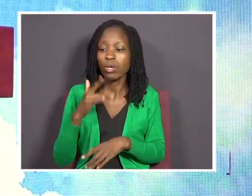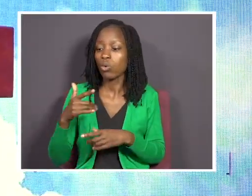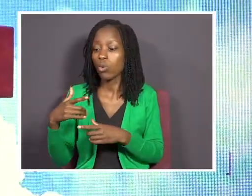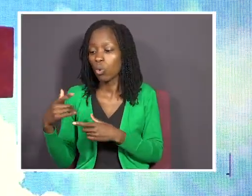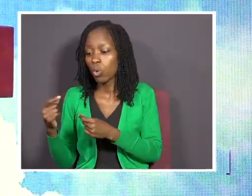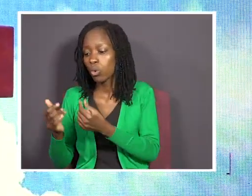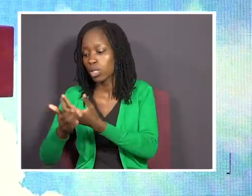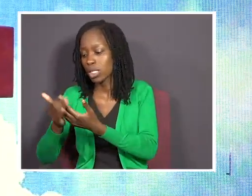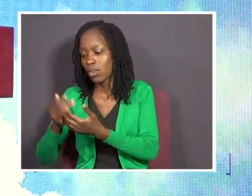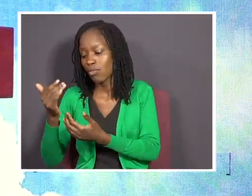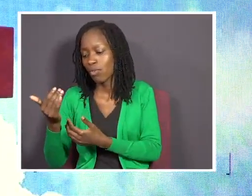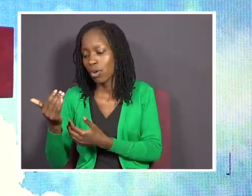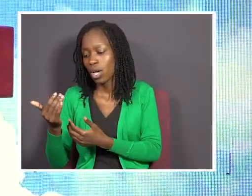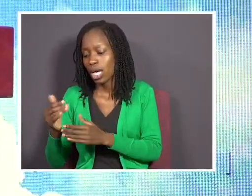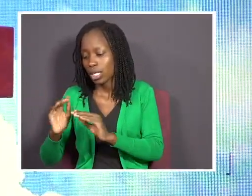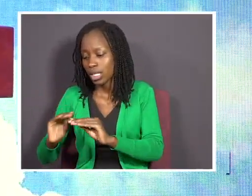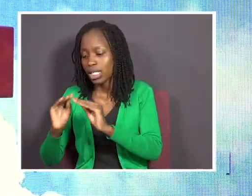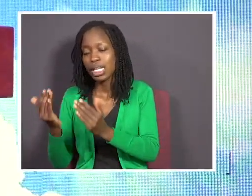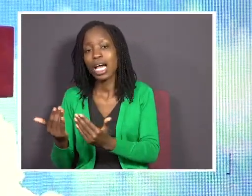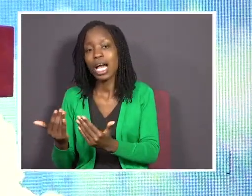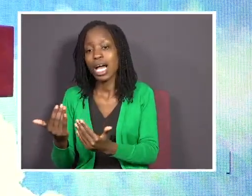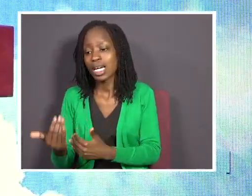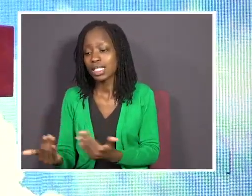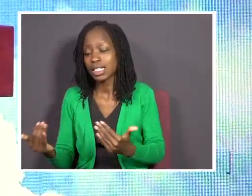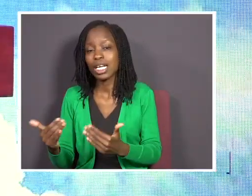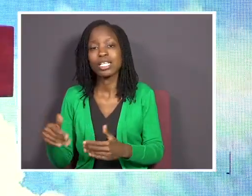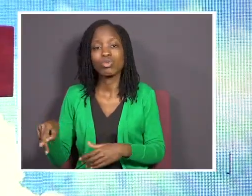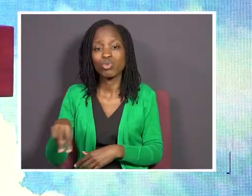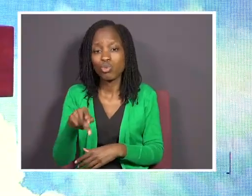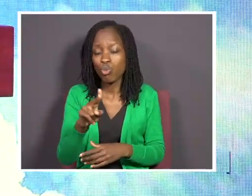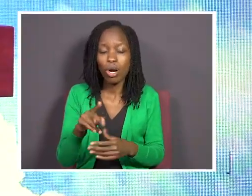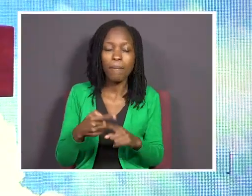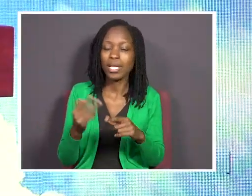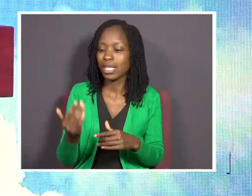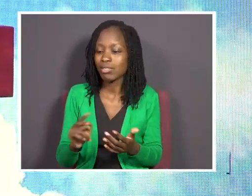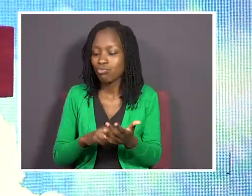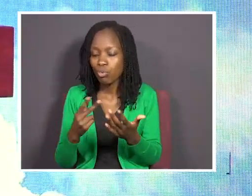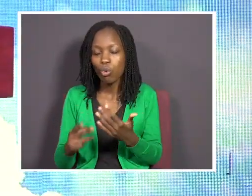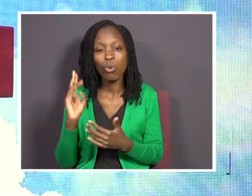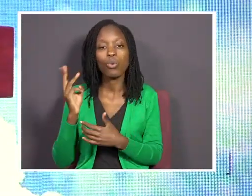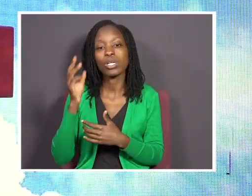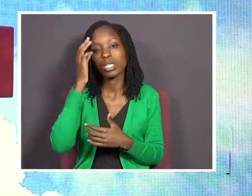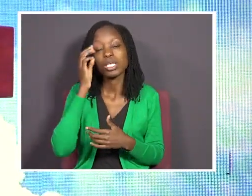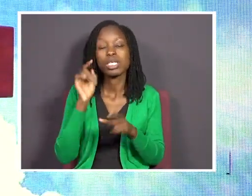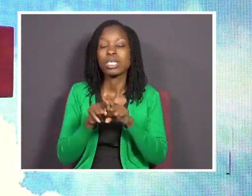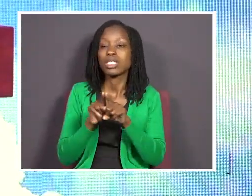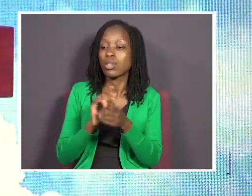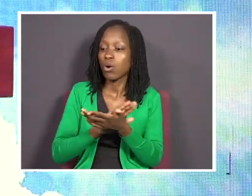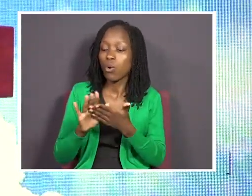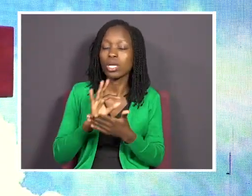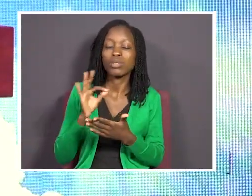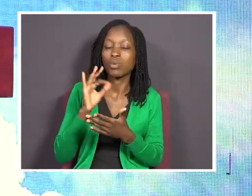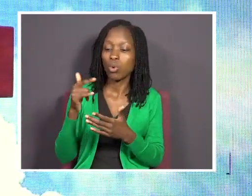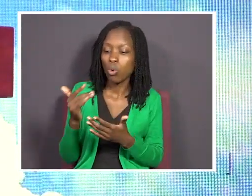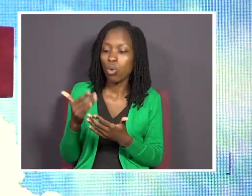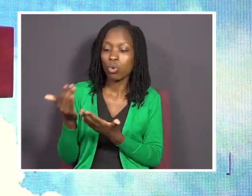child that is learning to walk, that keeps on falling and sometimes in mud, the Holy Spirit also pursues us and brings us to the